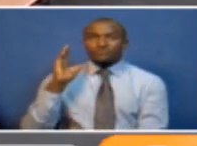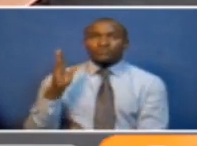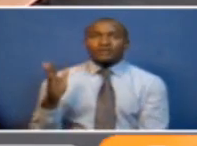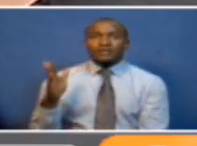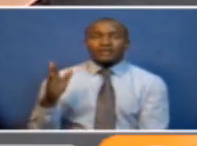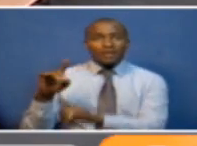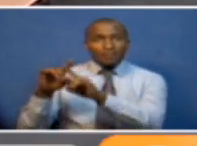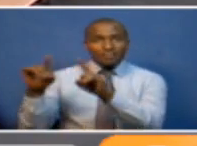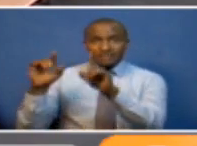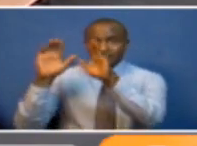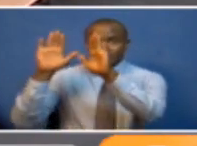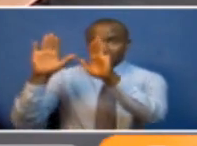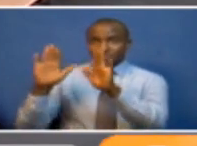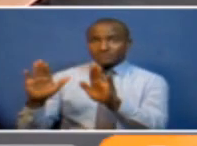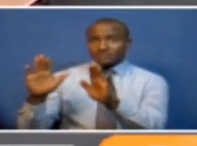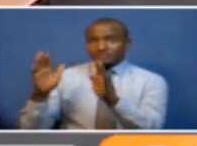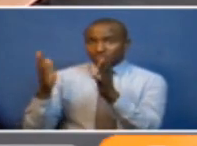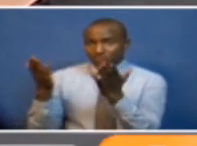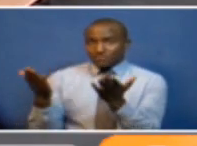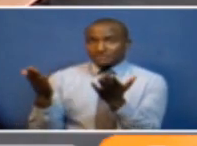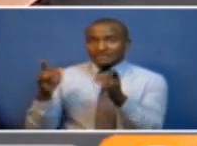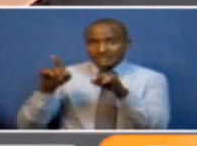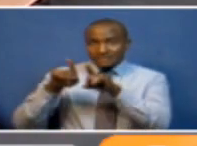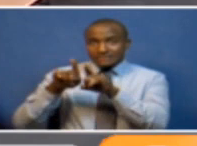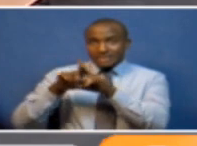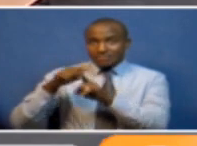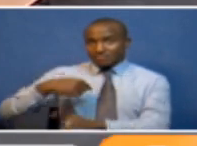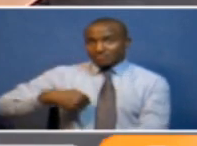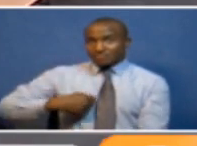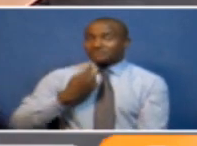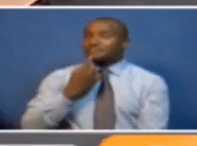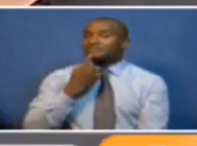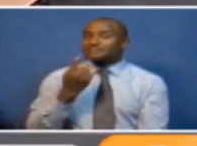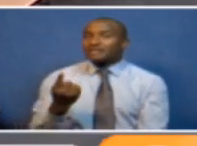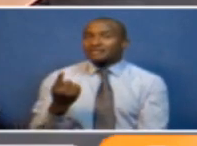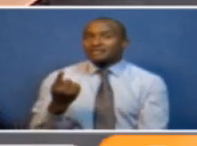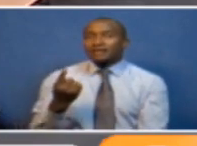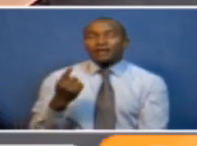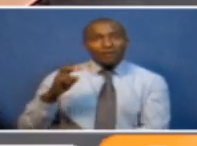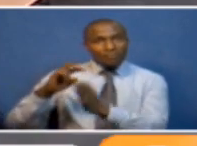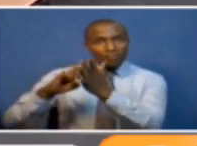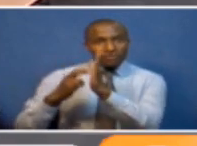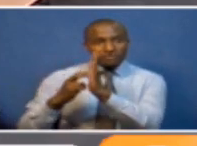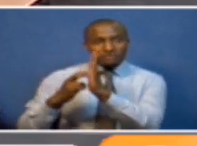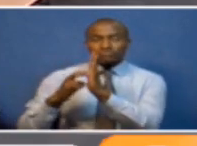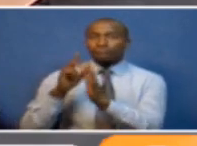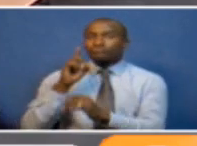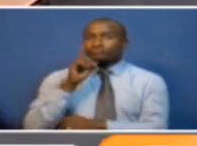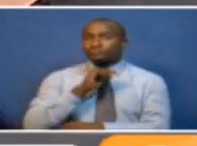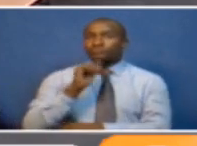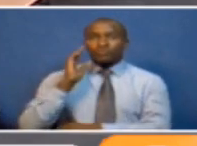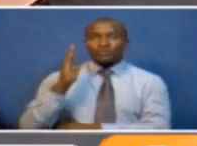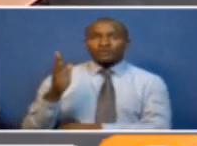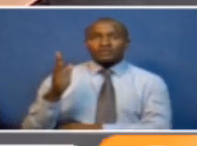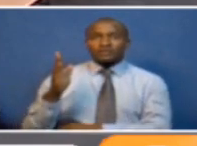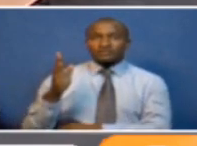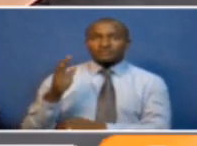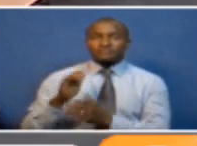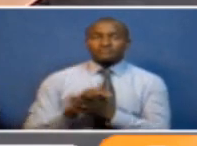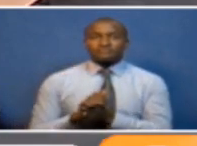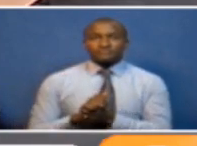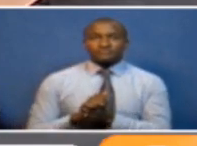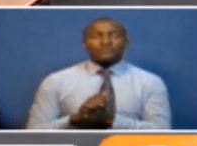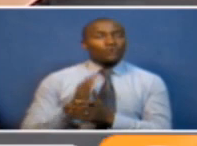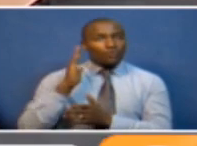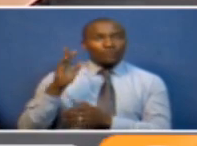more importantly, as I said, let's get this project completed. We are all in it, Jeff. And you guarantee us? And we'll get